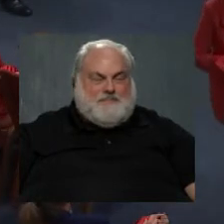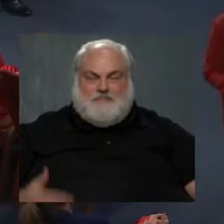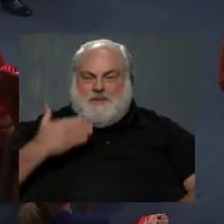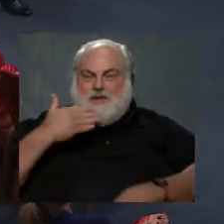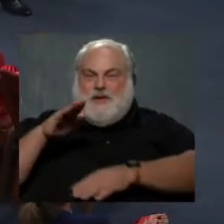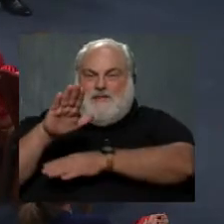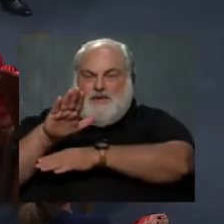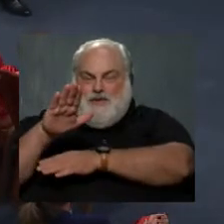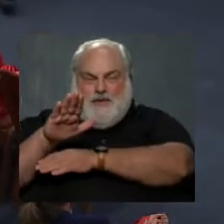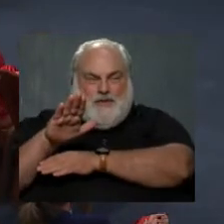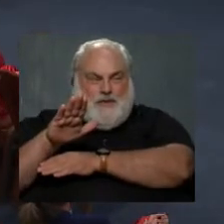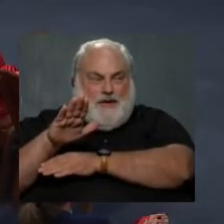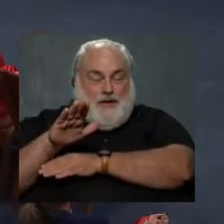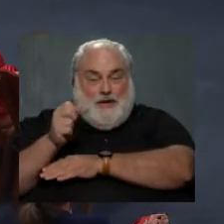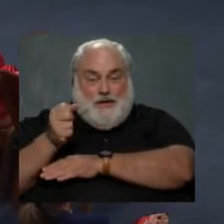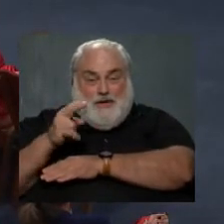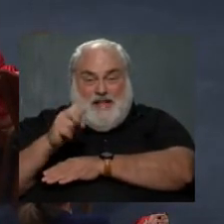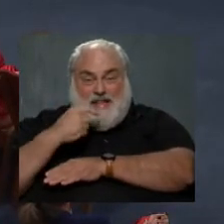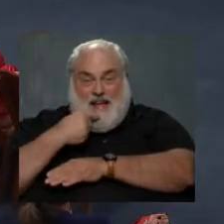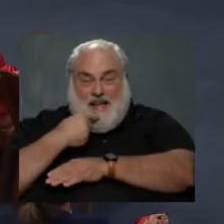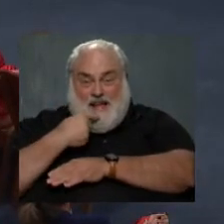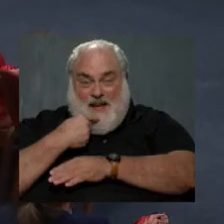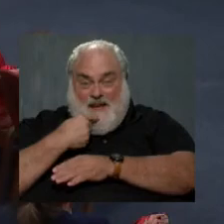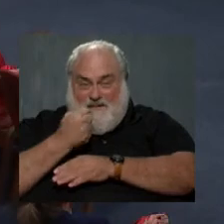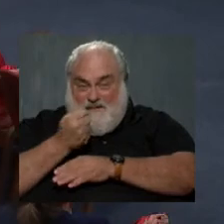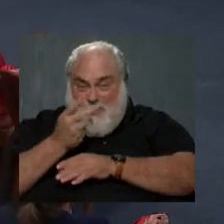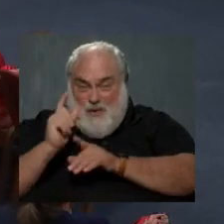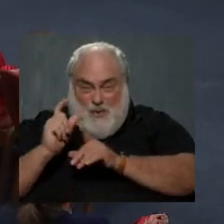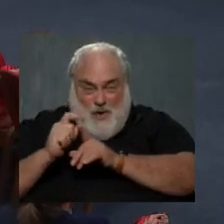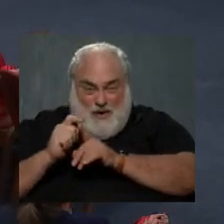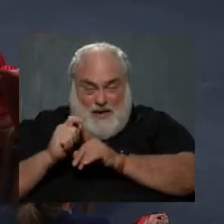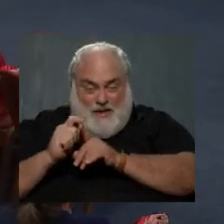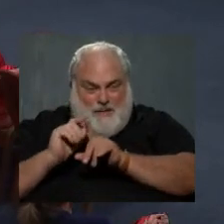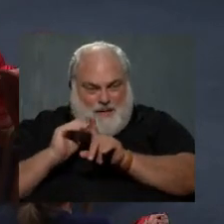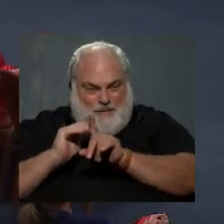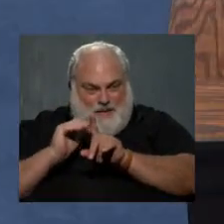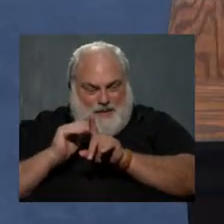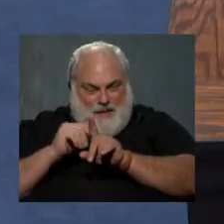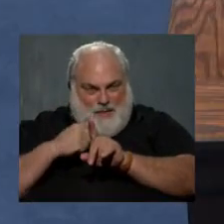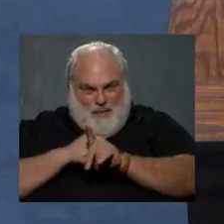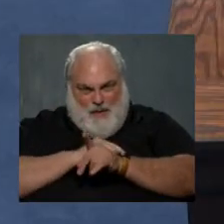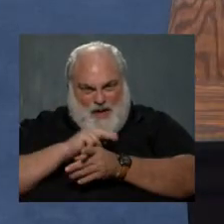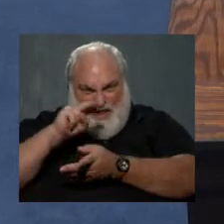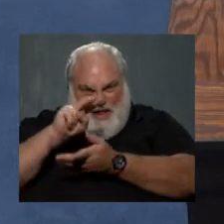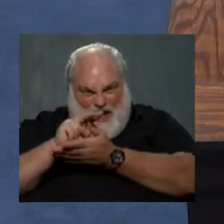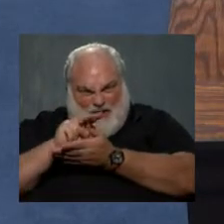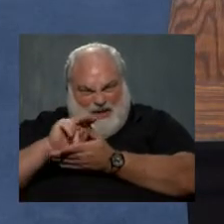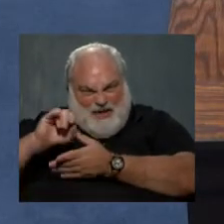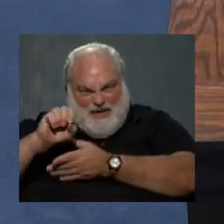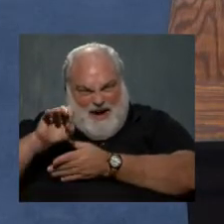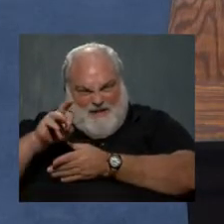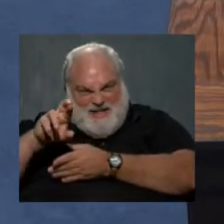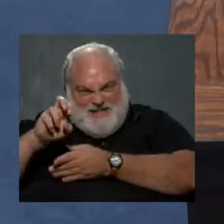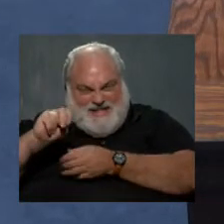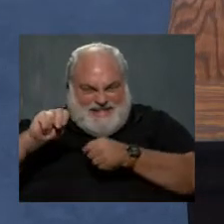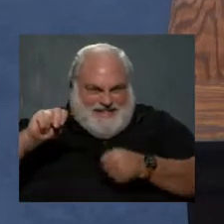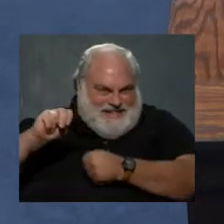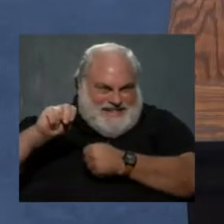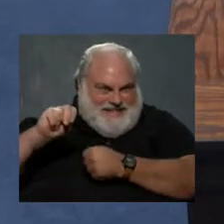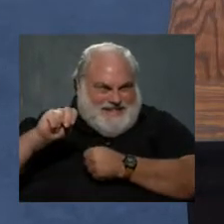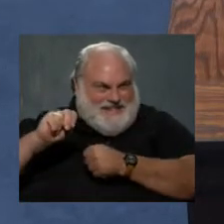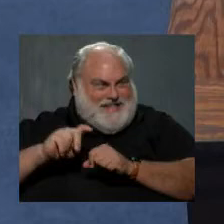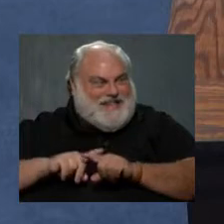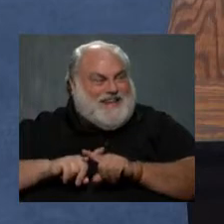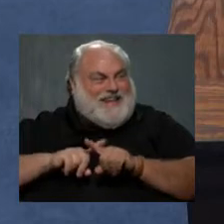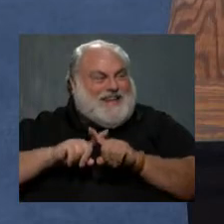Good afternoon, everyone. She said I could say a few words. I was doing just fine until she reminded me that we lost to Jefferson in the championship game.